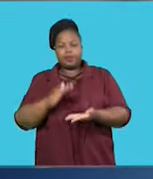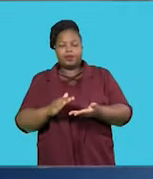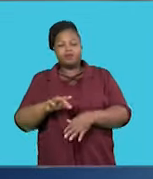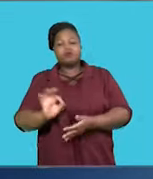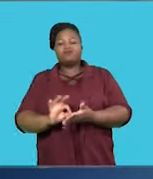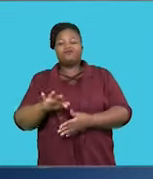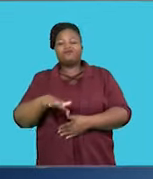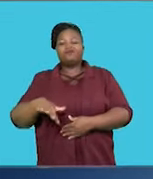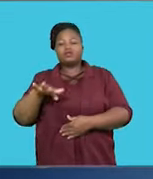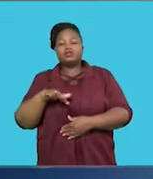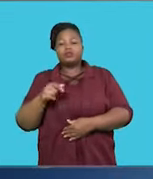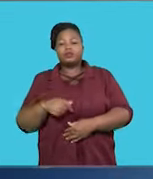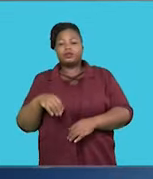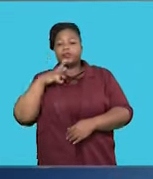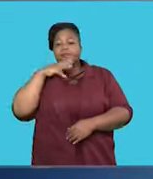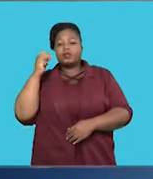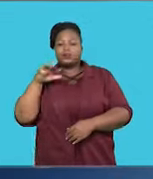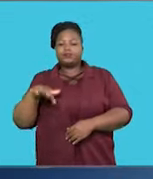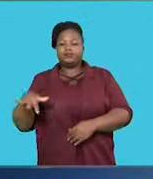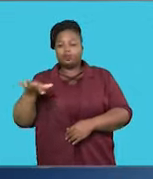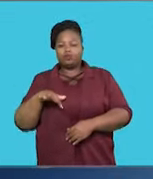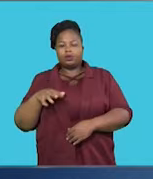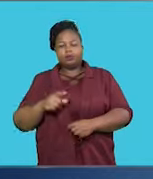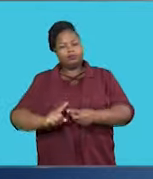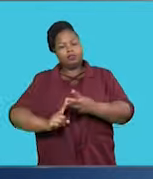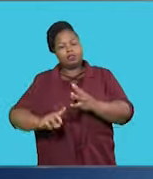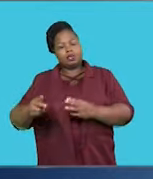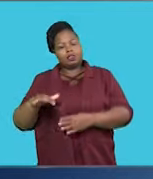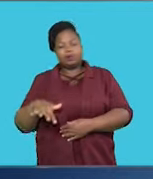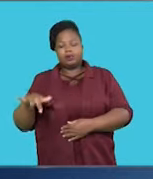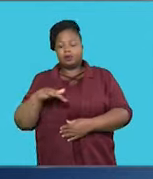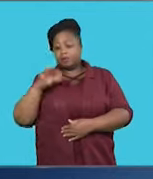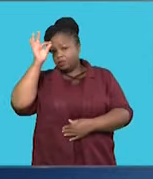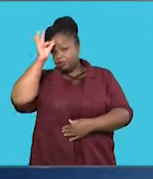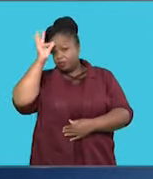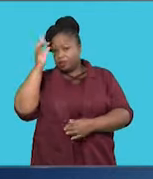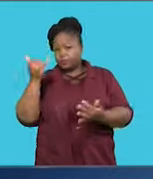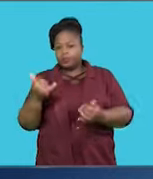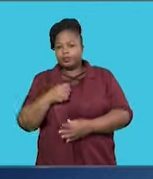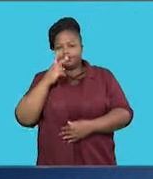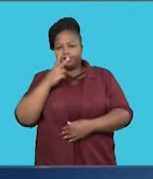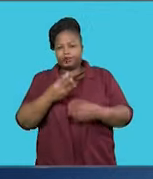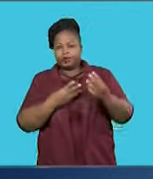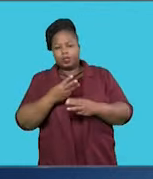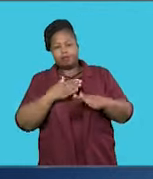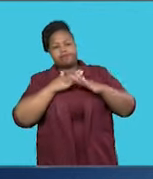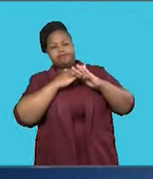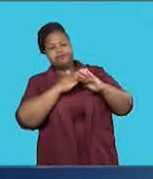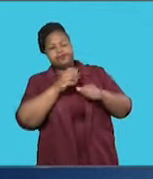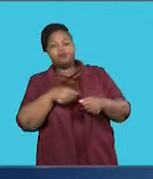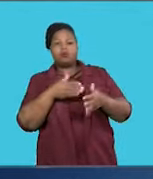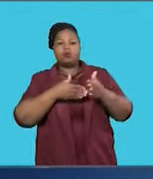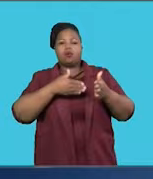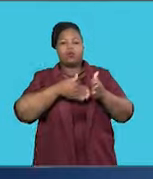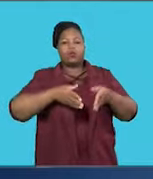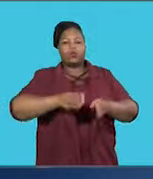Shanela lapha ke endaweni yakhe lene neMeadowlands kanye nezinye izindawo eziseduzane. La maphoyisa namhlanje siwabone enza ke izivimba umgwaqo lomgwaqo